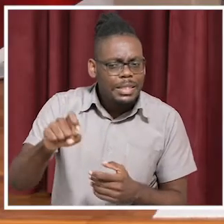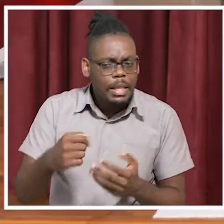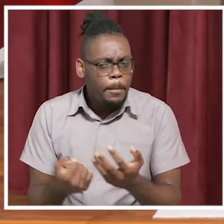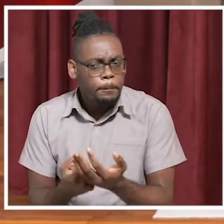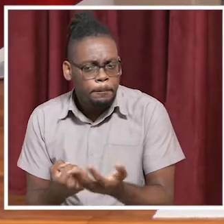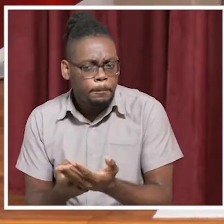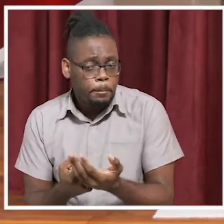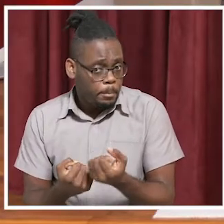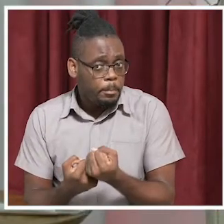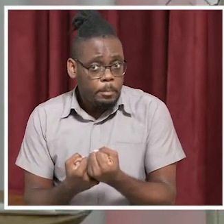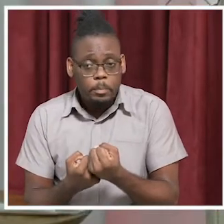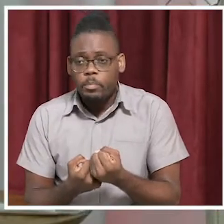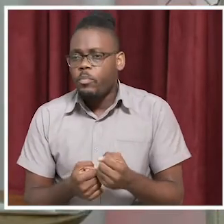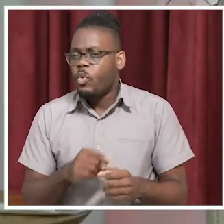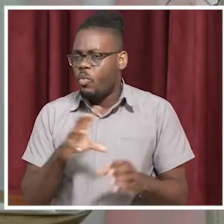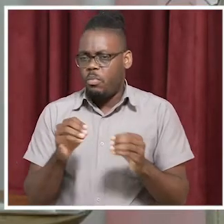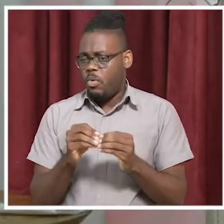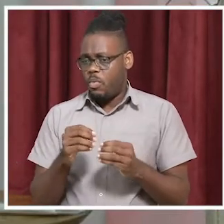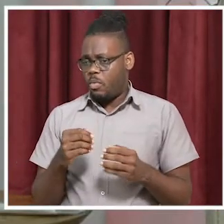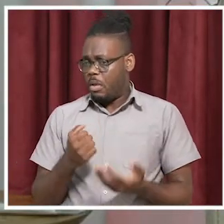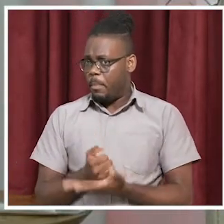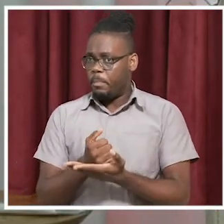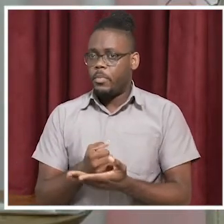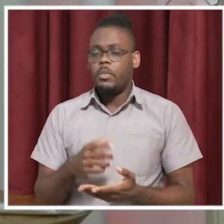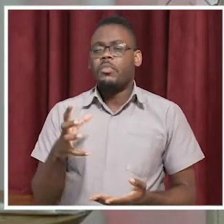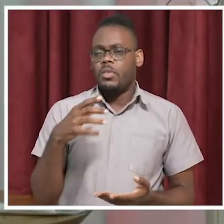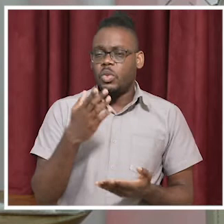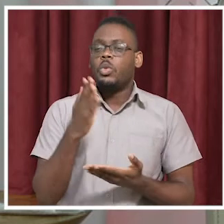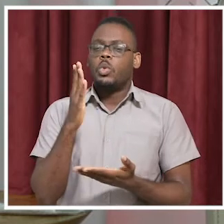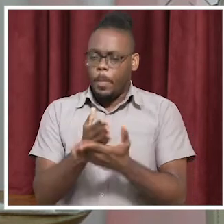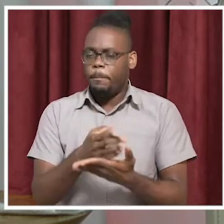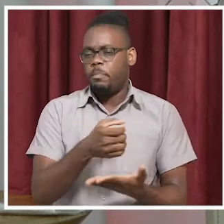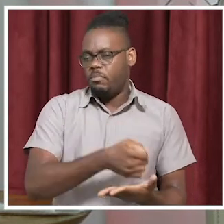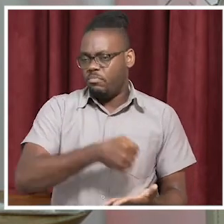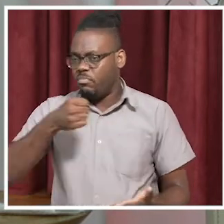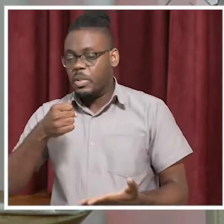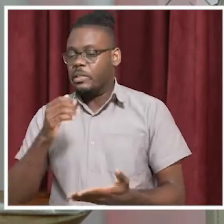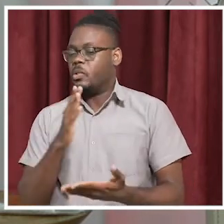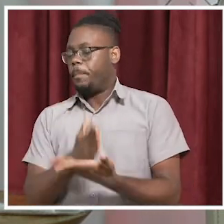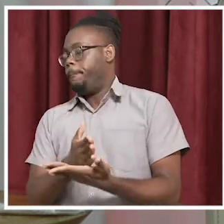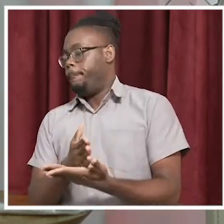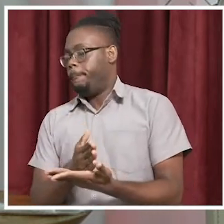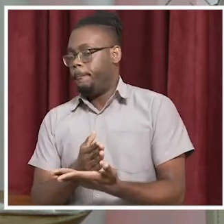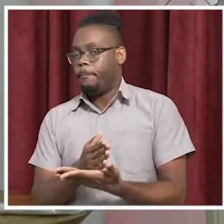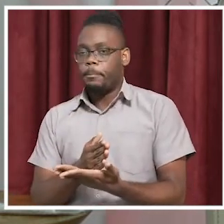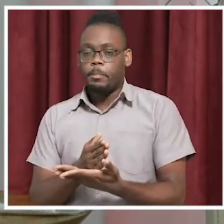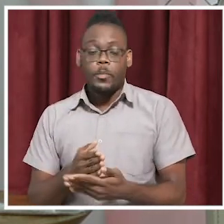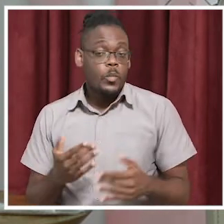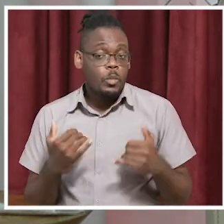non-tangibles, making those referrals to the other services that fall under social development, we are now talking about